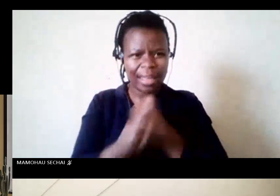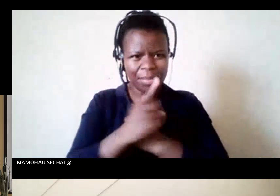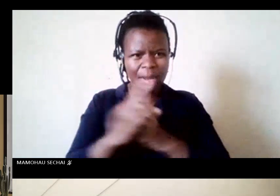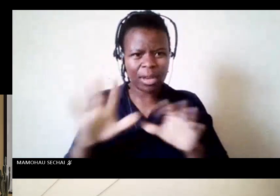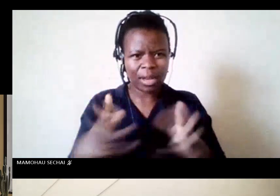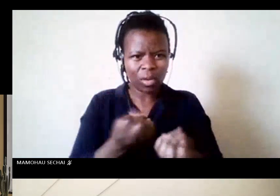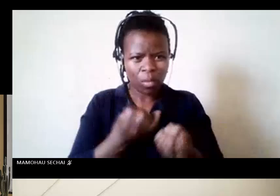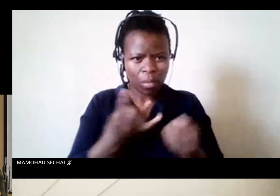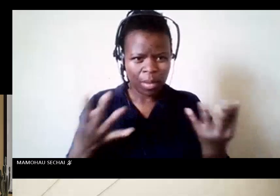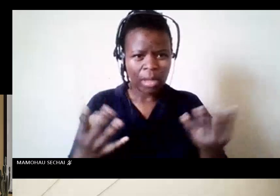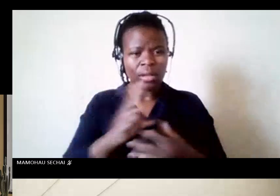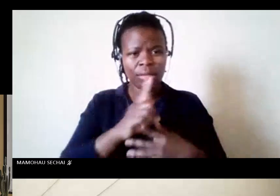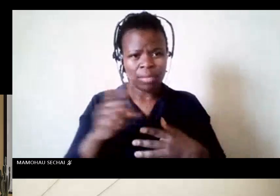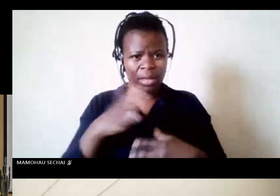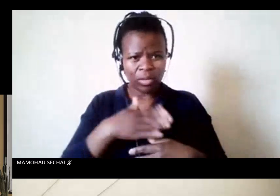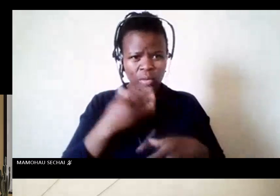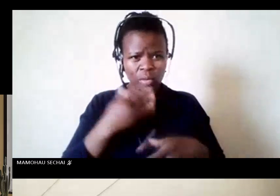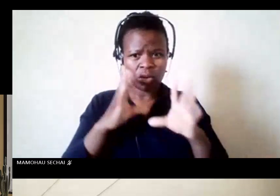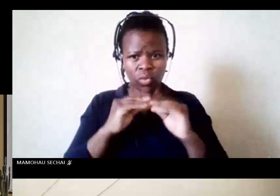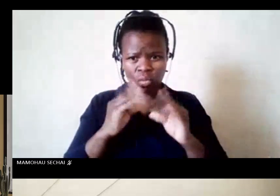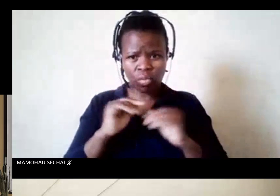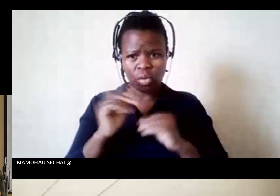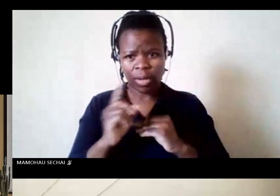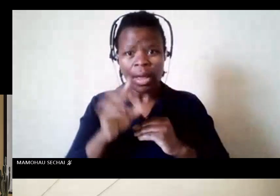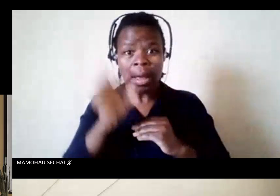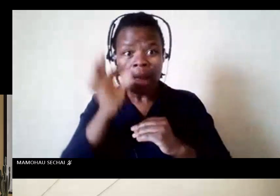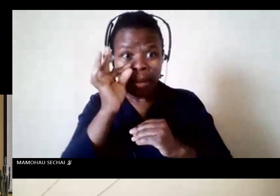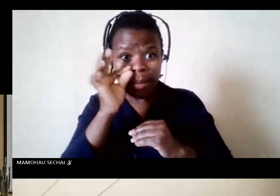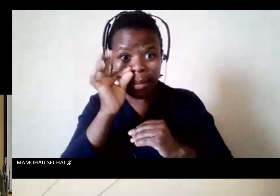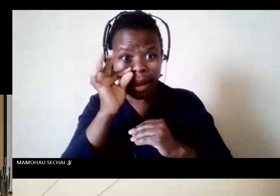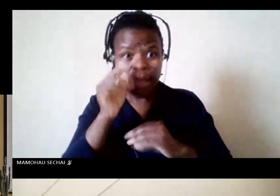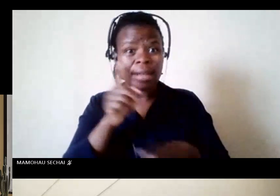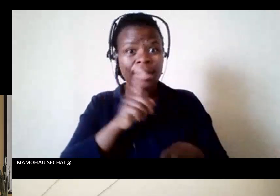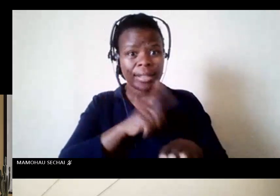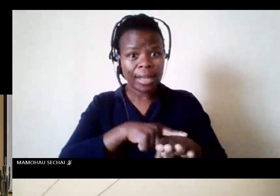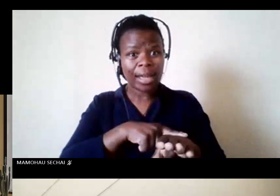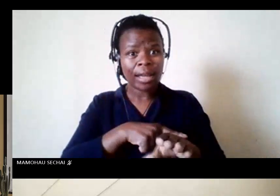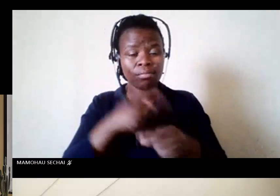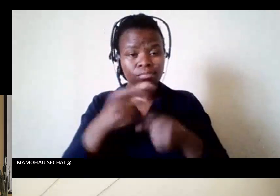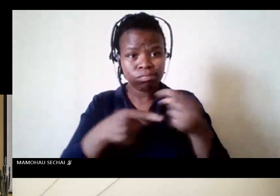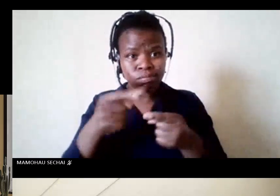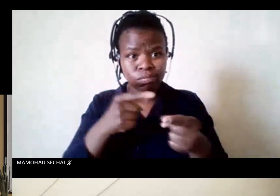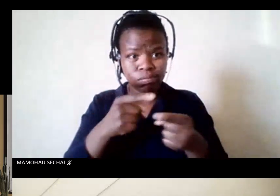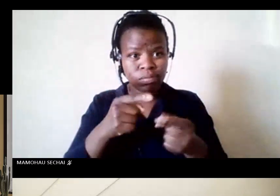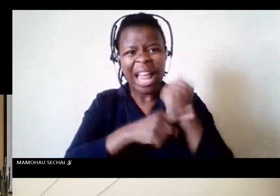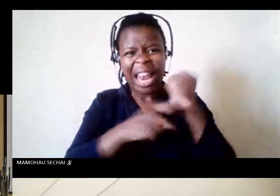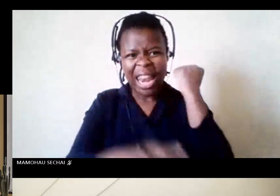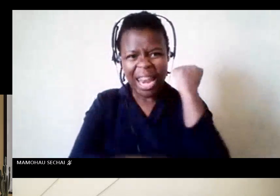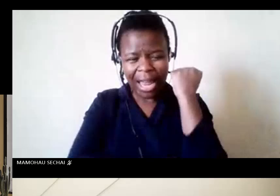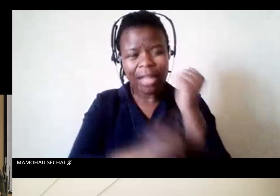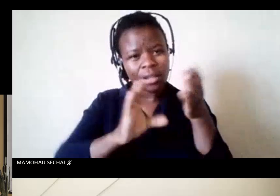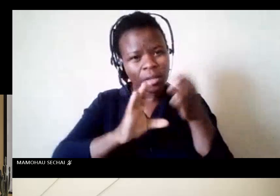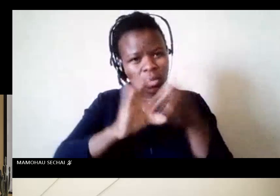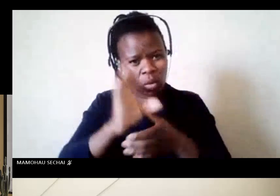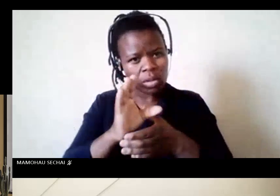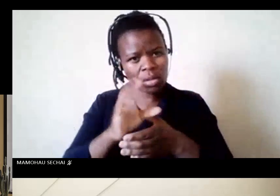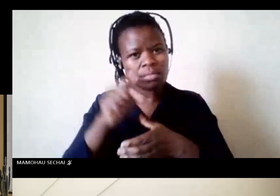want to say, Mbali, when you guys go to the last course, Monitoring Disability in Society, they will introduce you